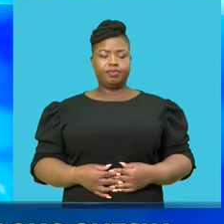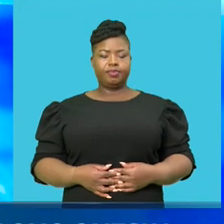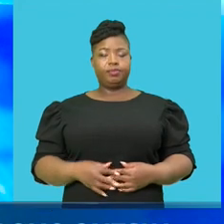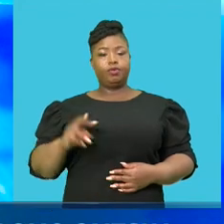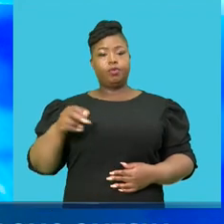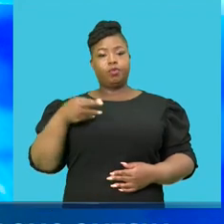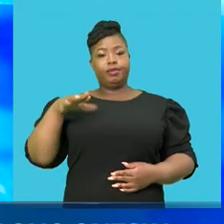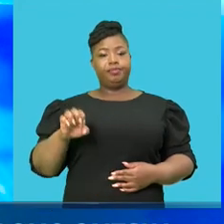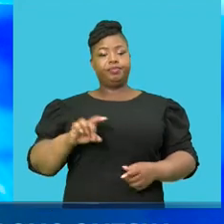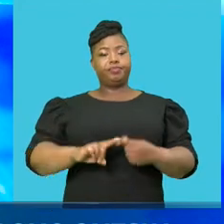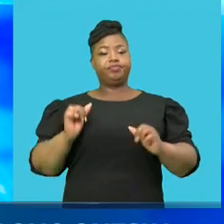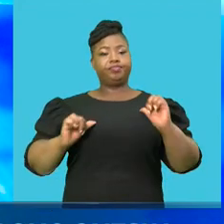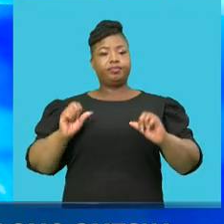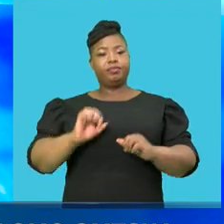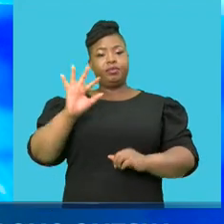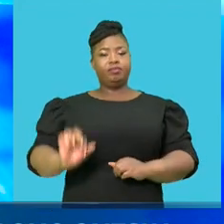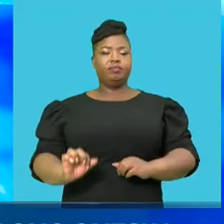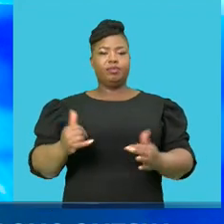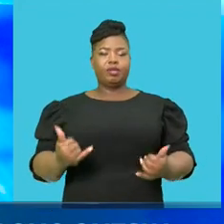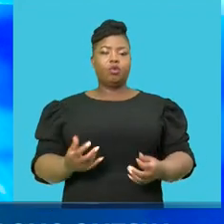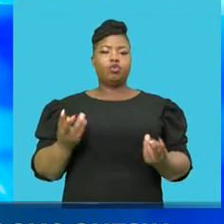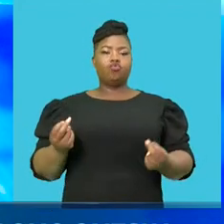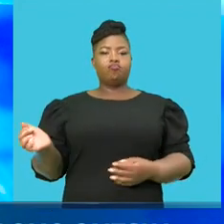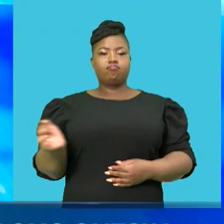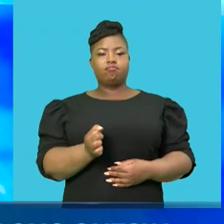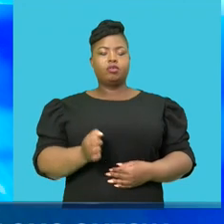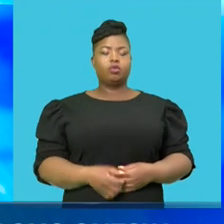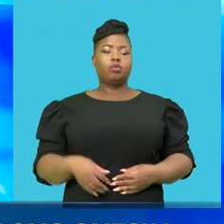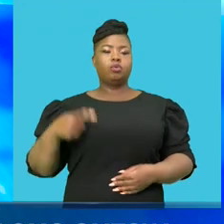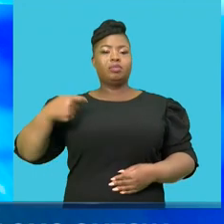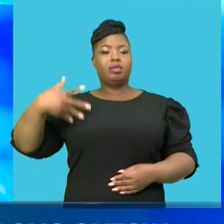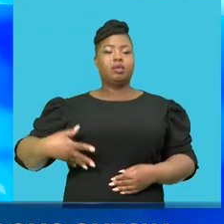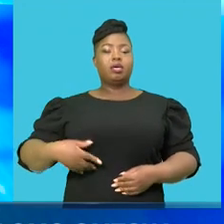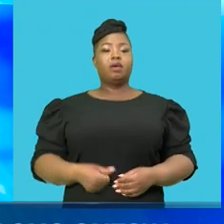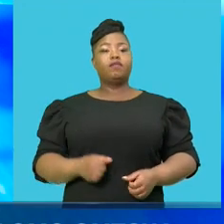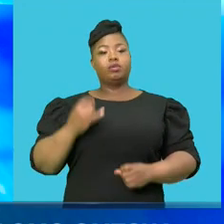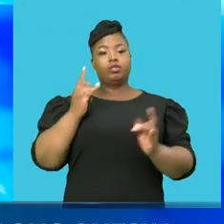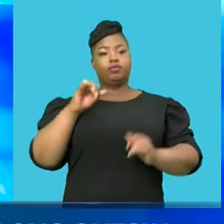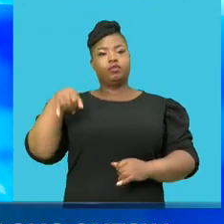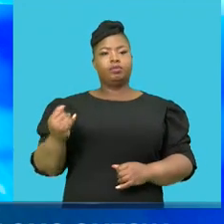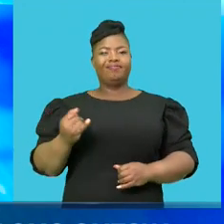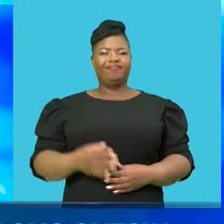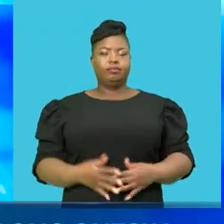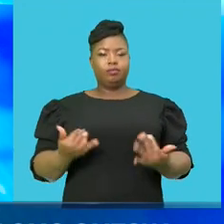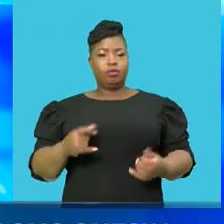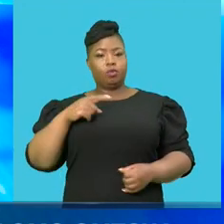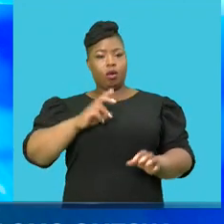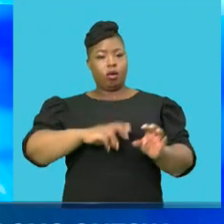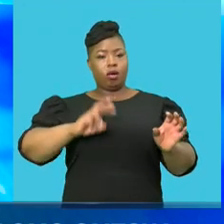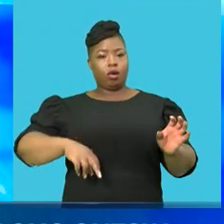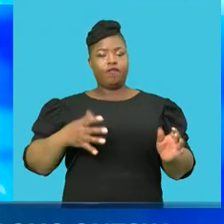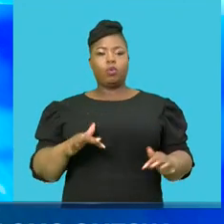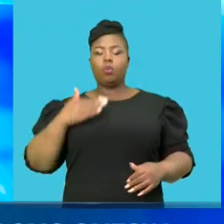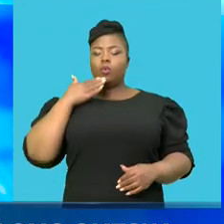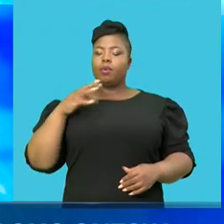Unobu lem teembo wwe Action S.A. wanyulwe njango somlo mo omcha wwebunga lo maspala wwe spagosa sasekooli. Ogozaa emfago hoka eskundi ni